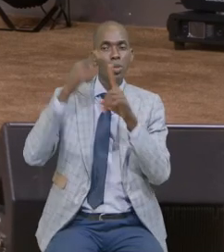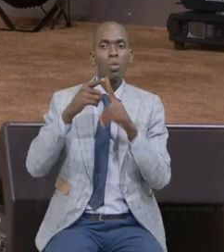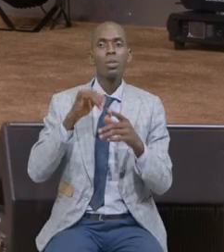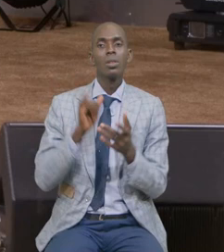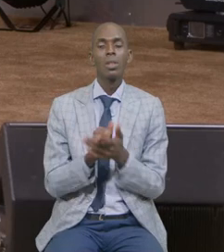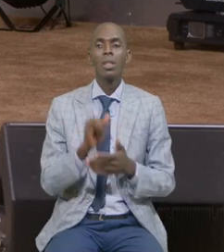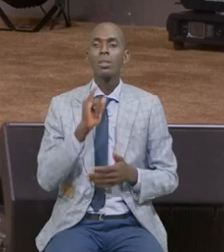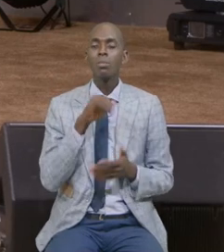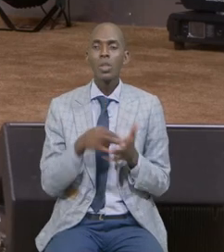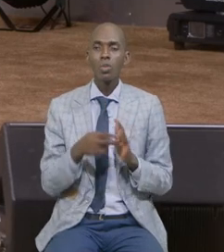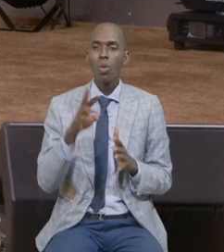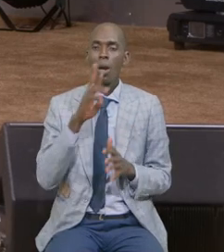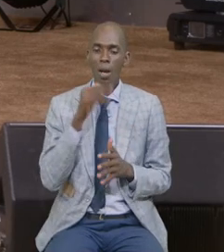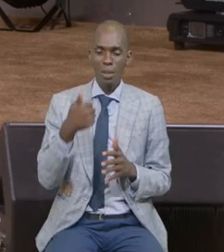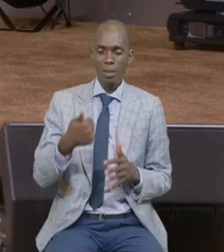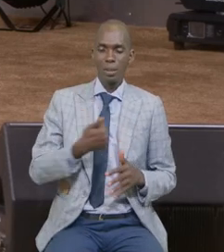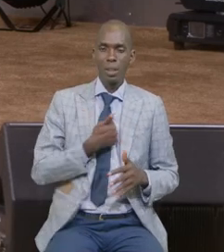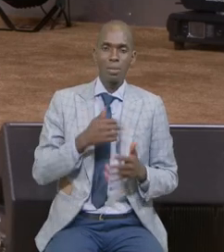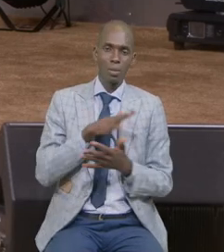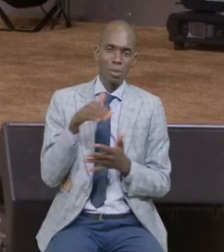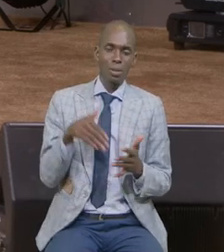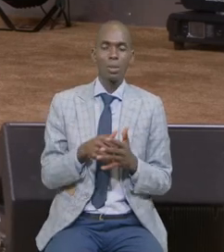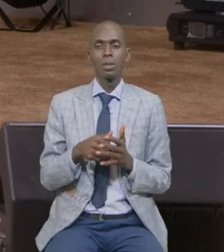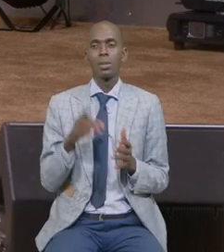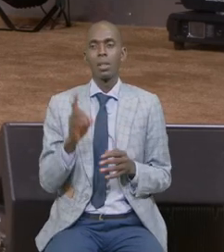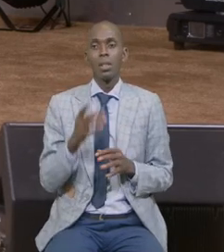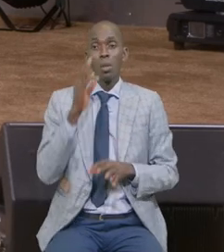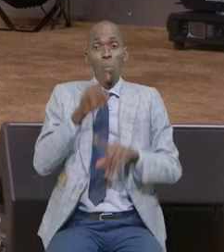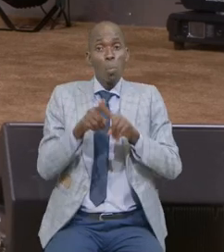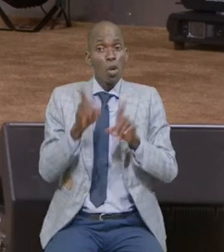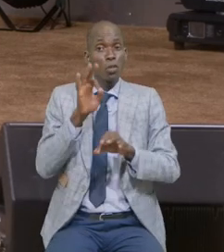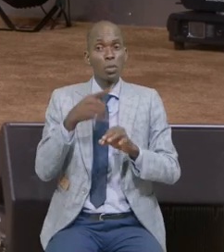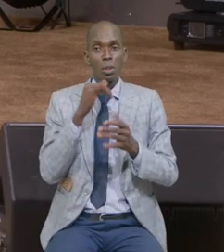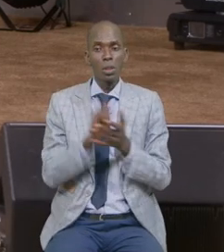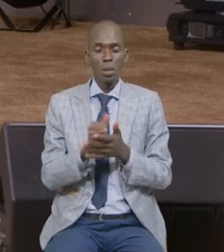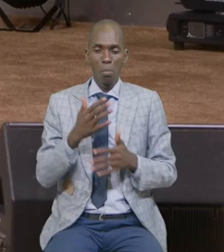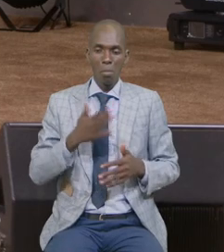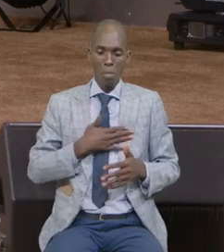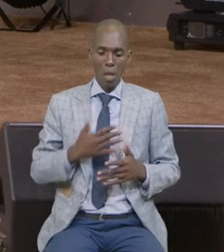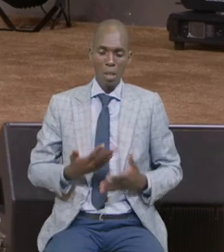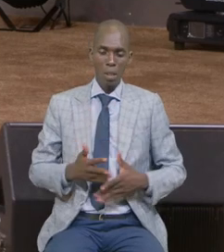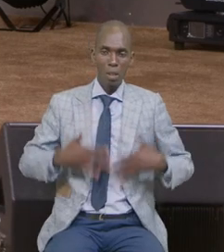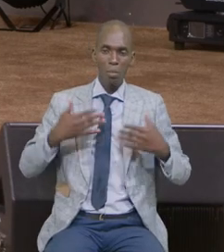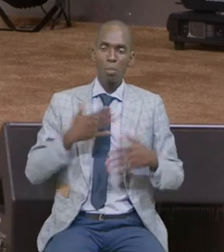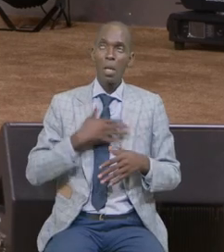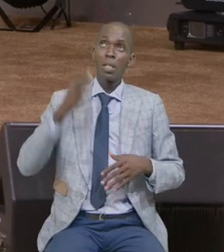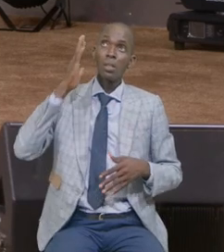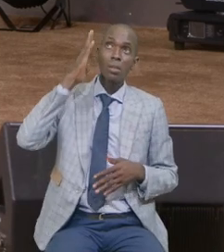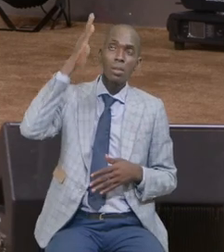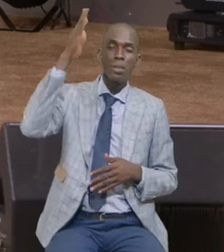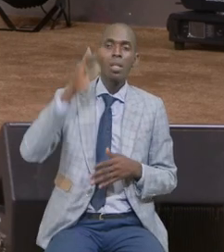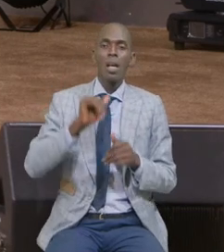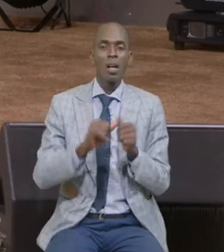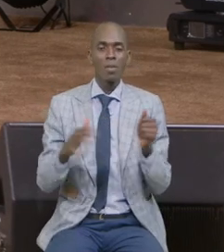You're self-centered. But if you say, my hand, my destiny, anything I have, anything I will have, is in the hand of